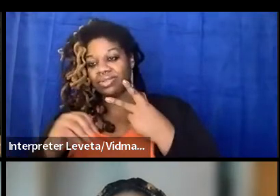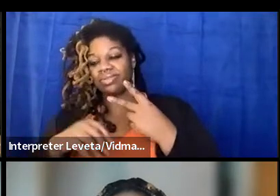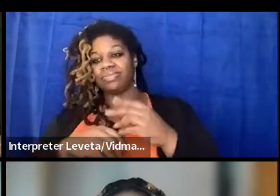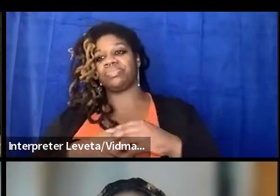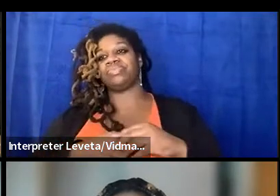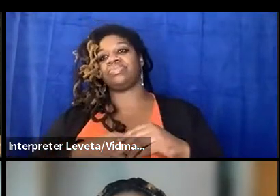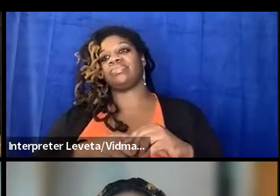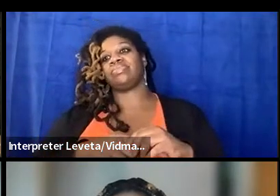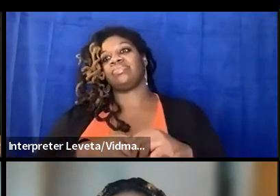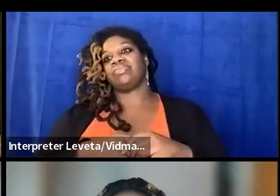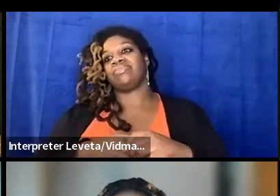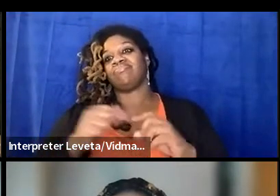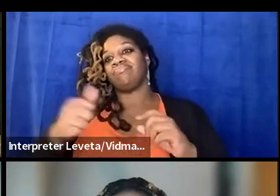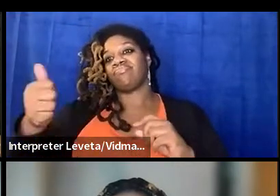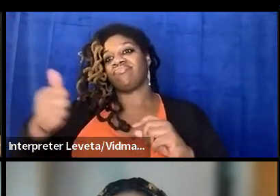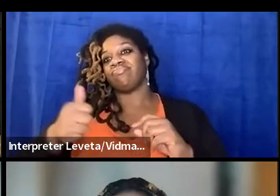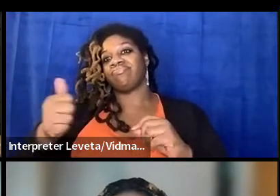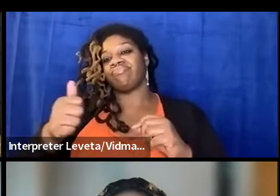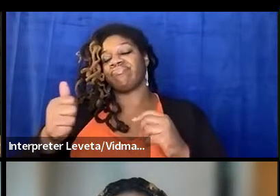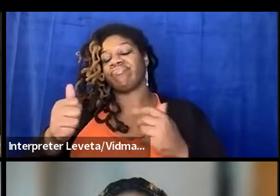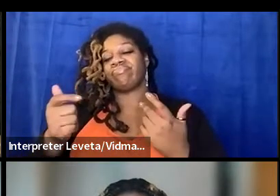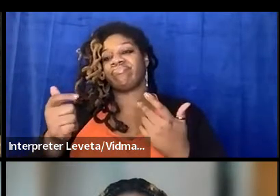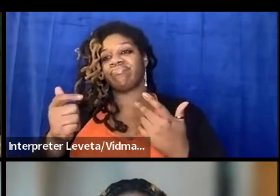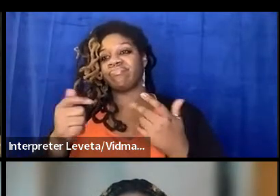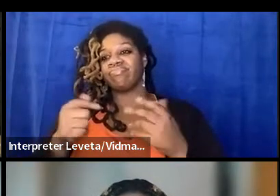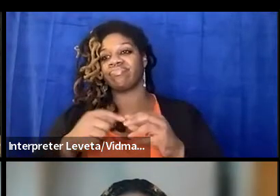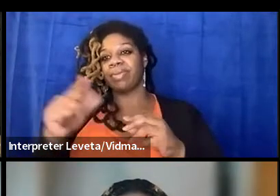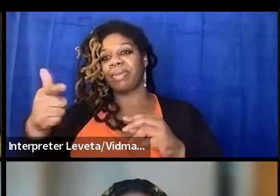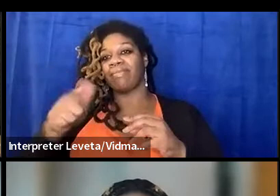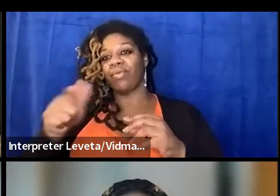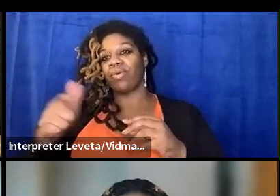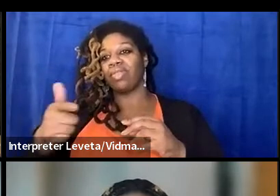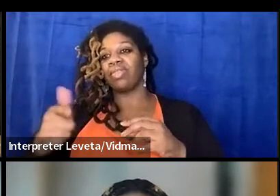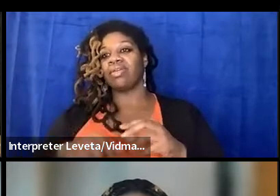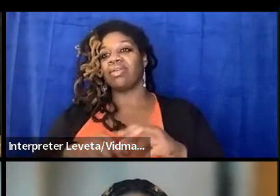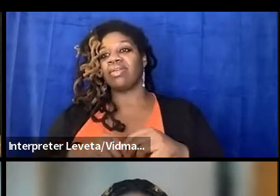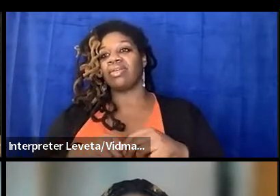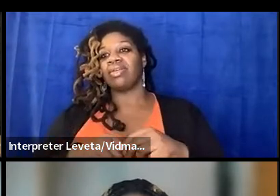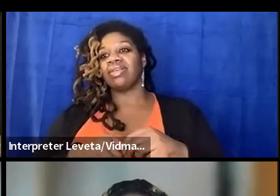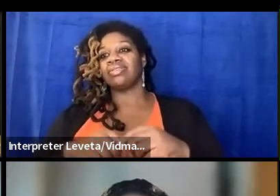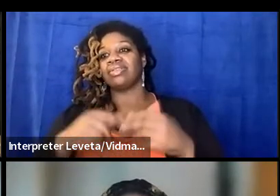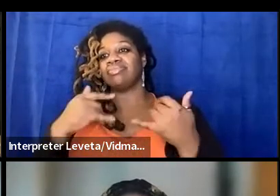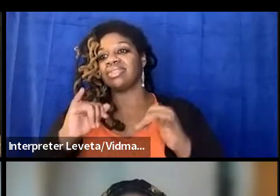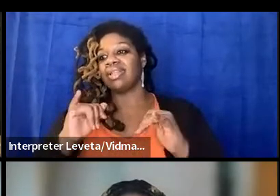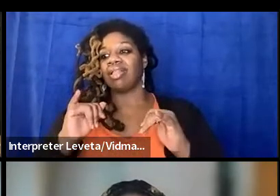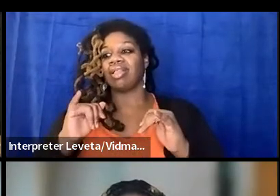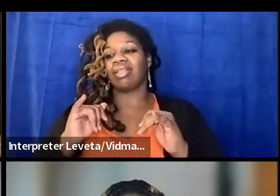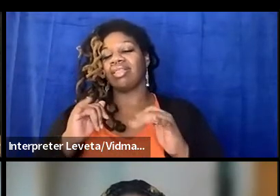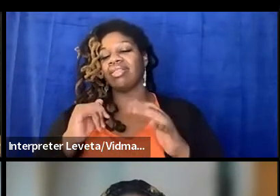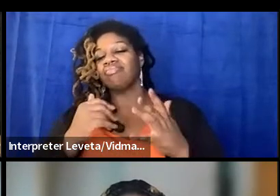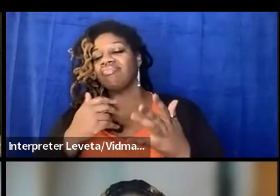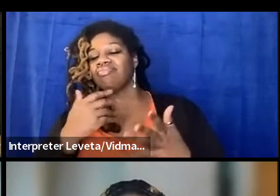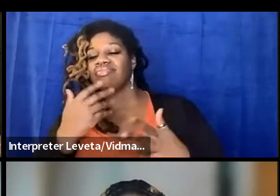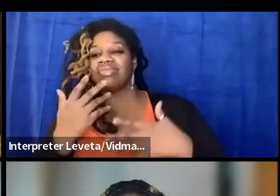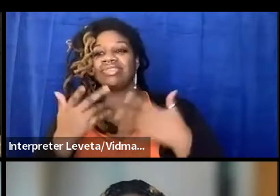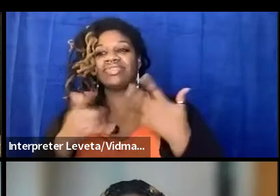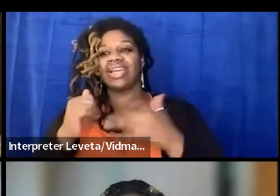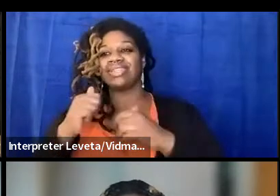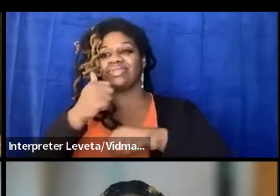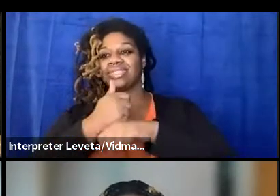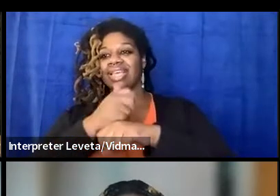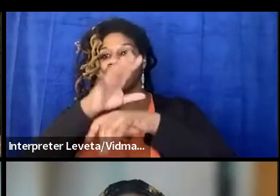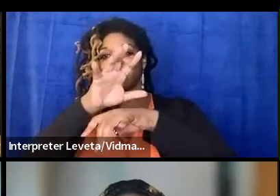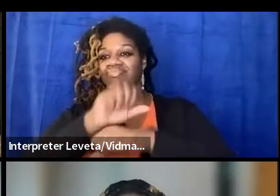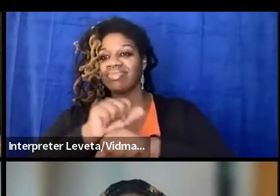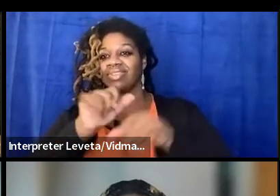I feel like it. But yeah, I'm still in the process of like forming a habit of my